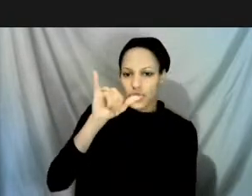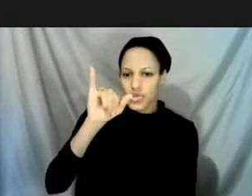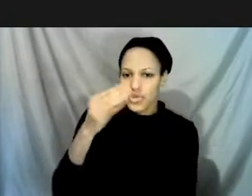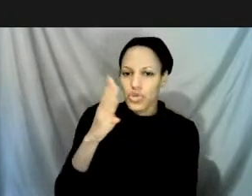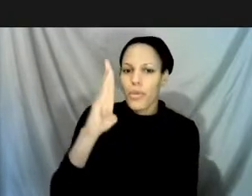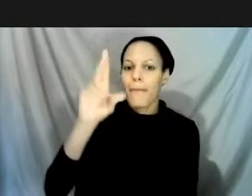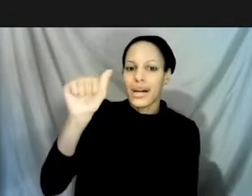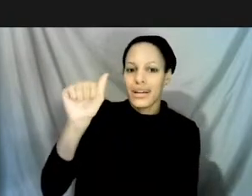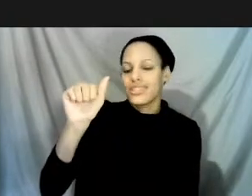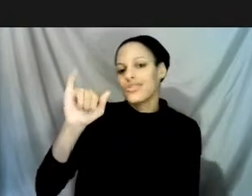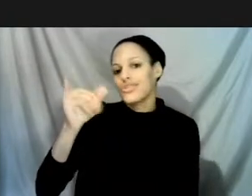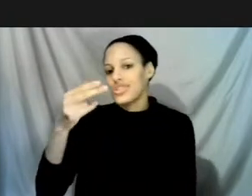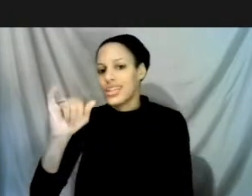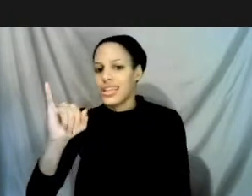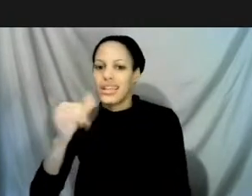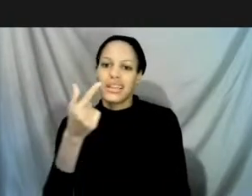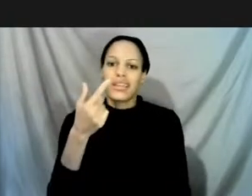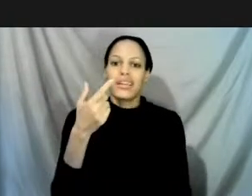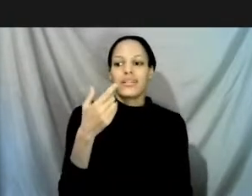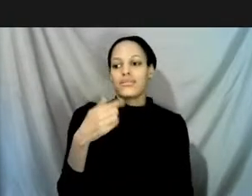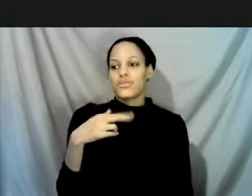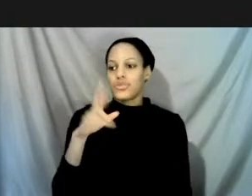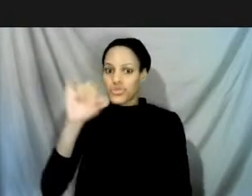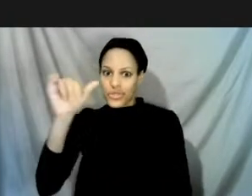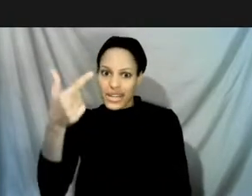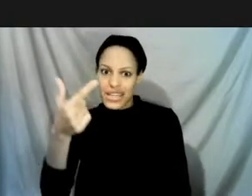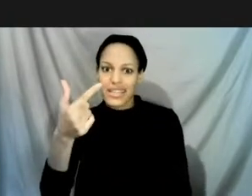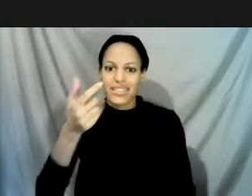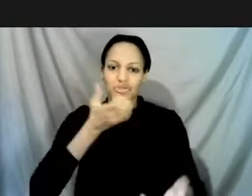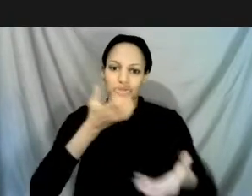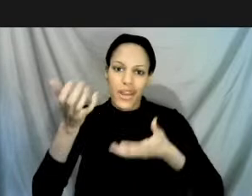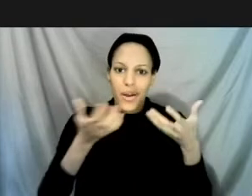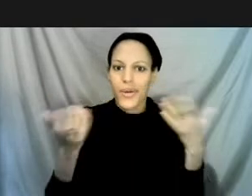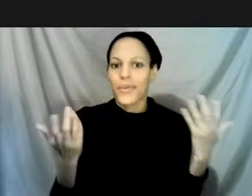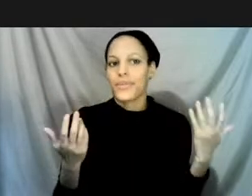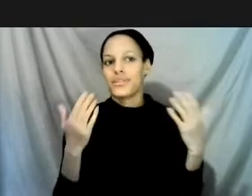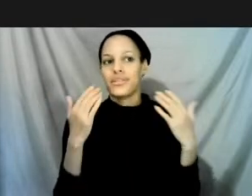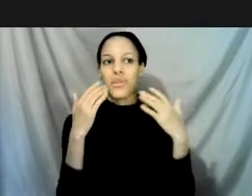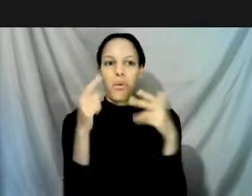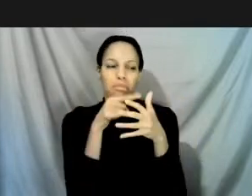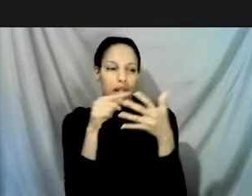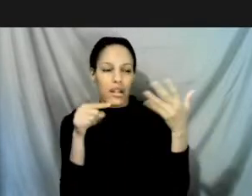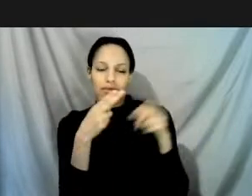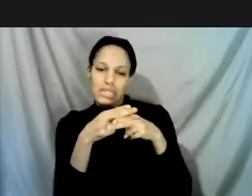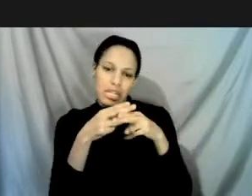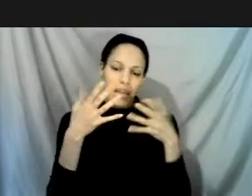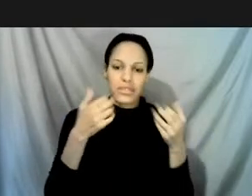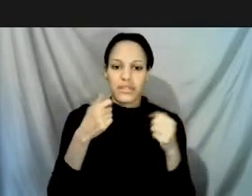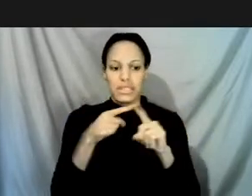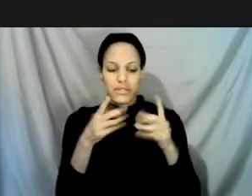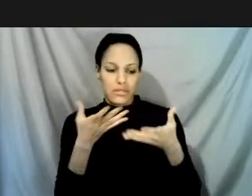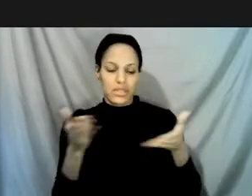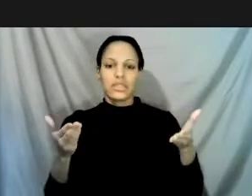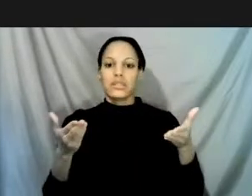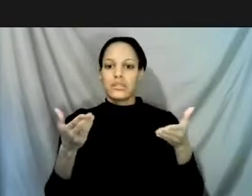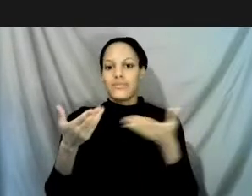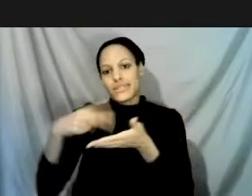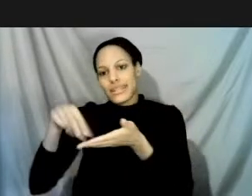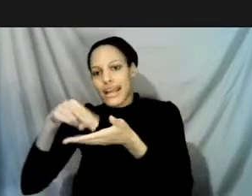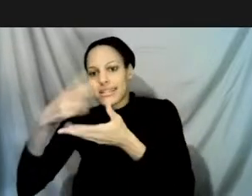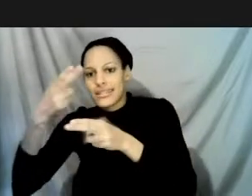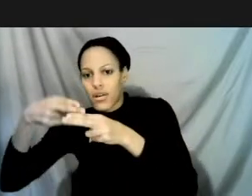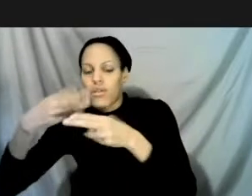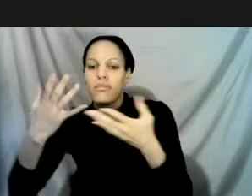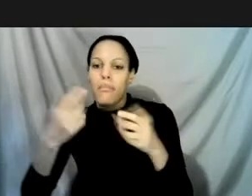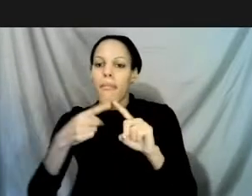shout. And we ring shouted, right? And those are the things that just kind of resonated